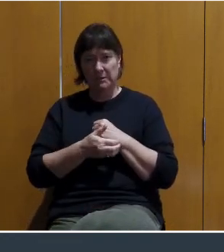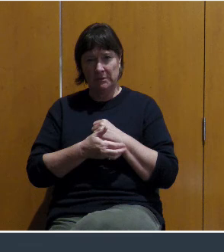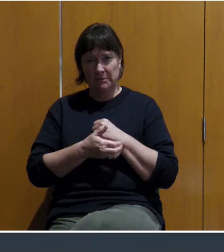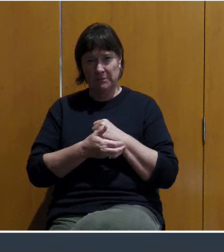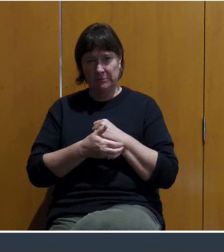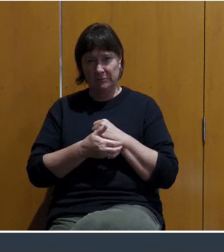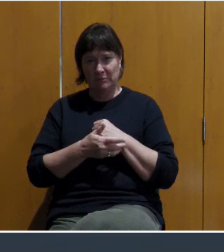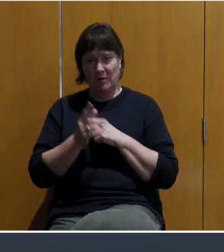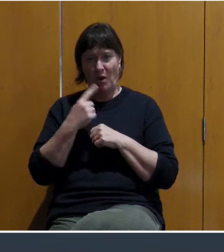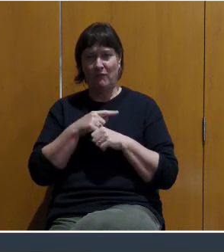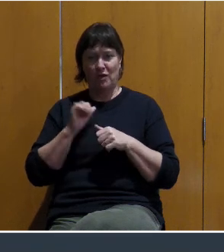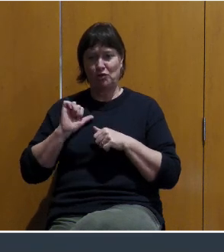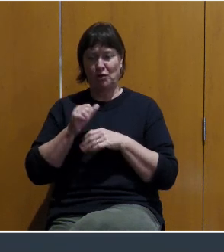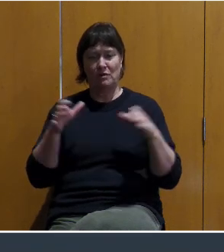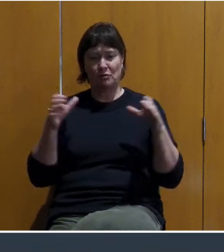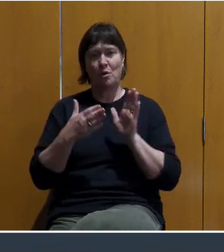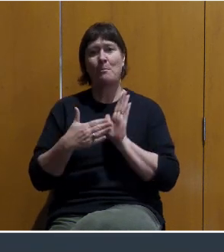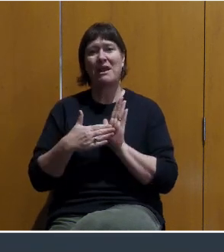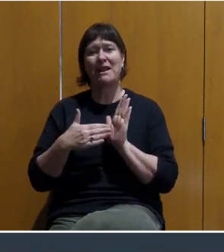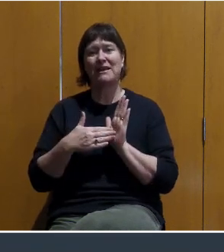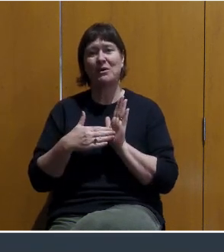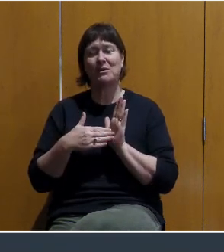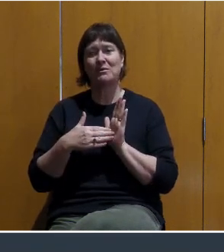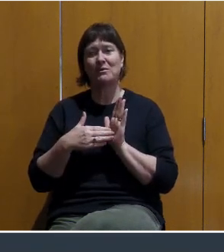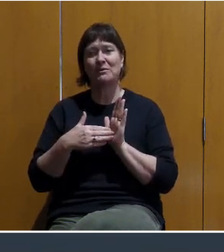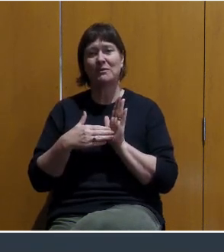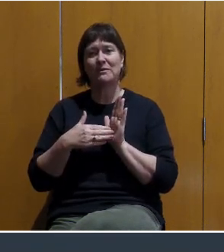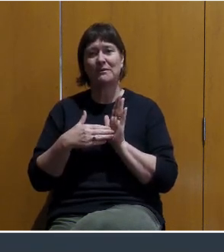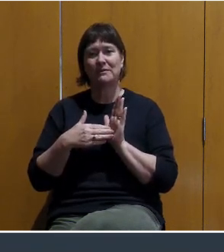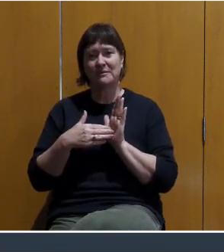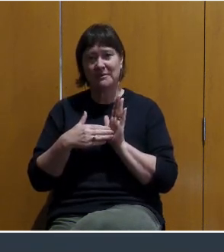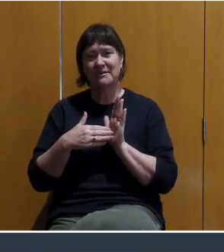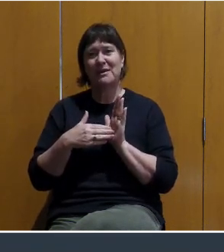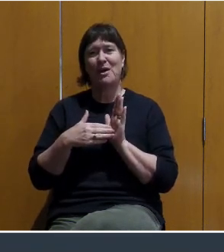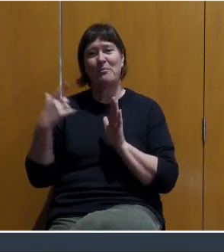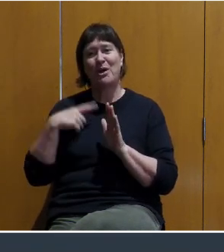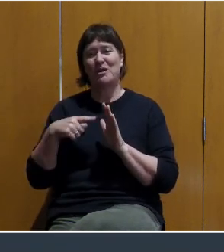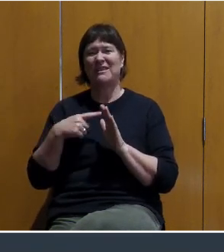the millennial generation, and to us, where our animals are our children, essentially.